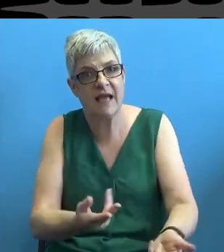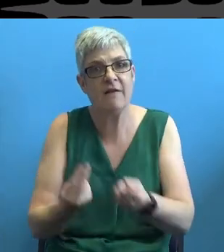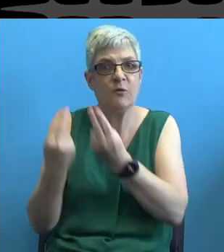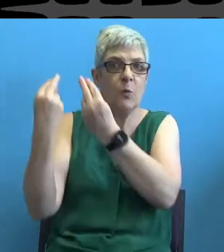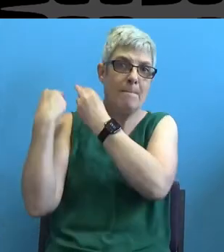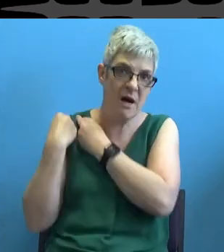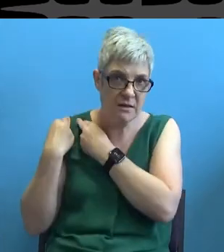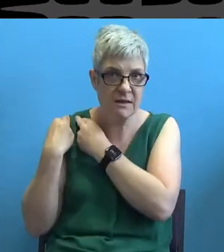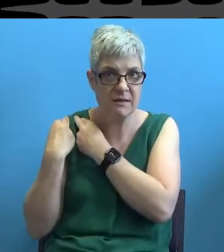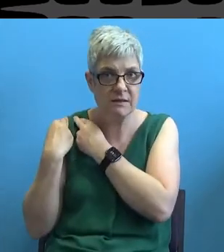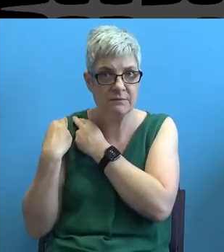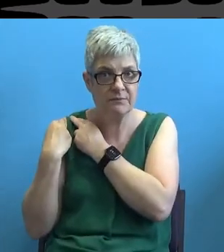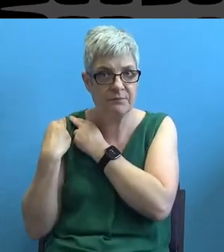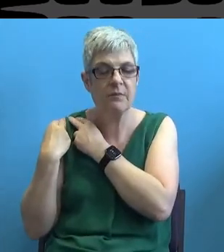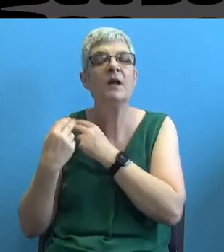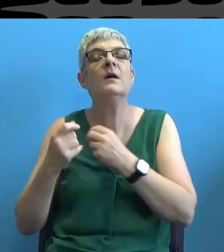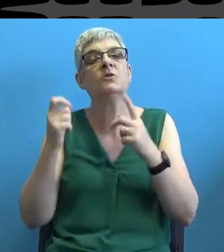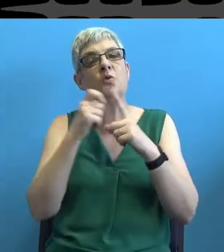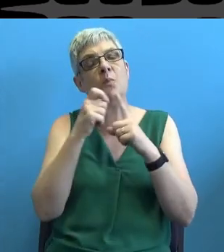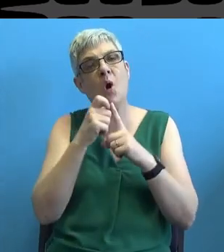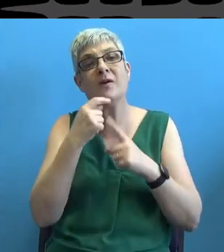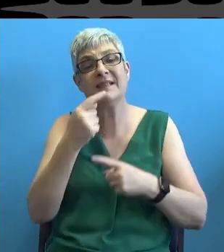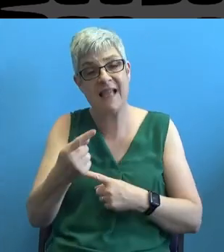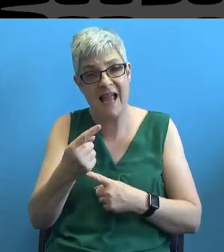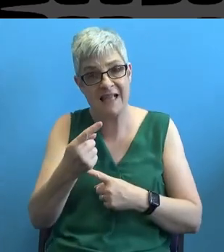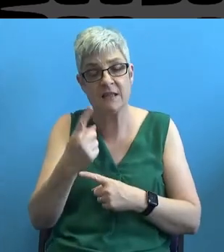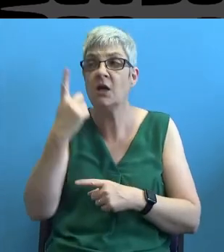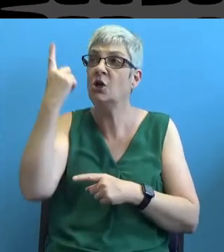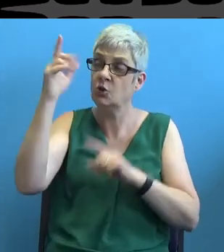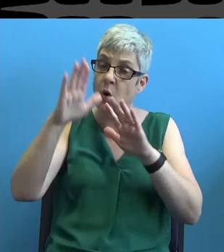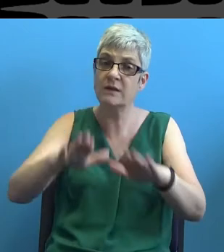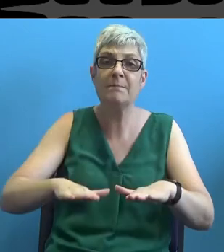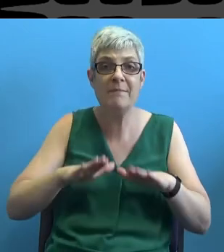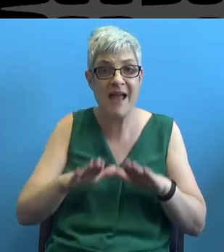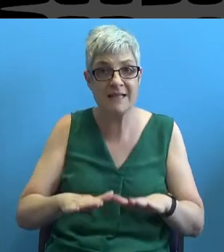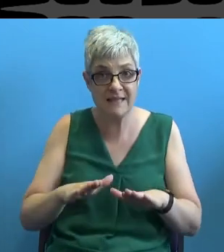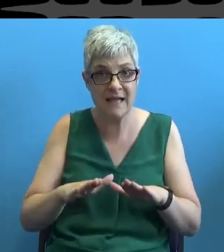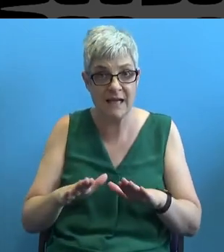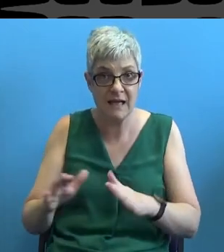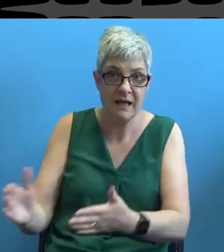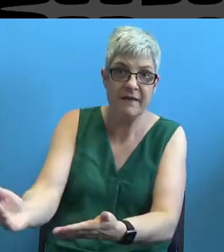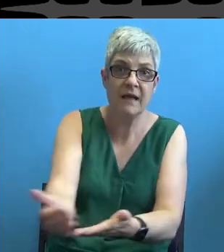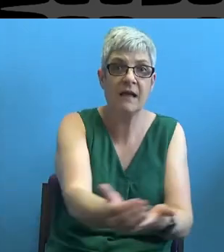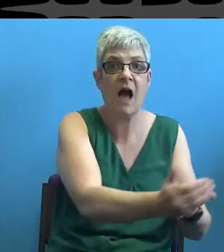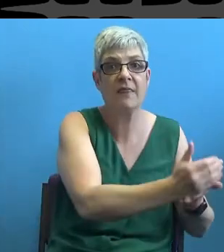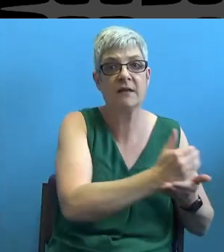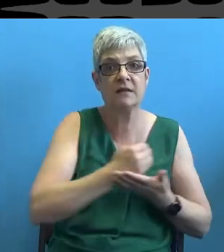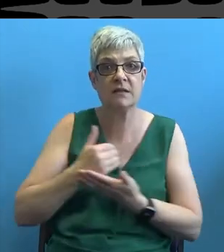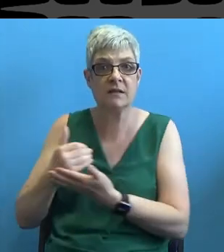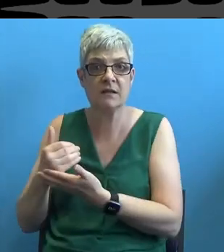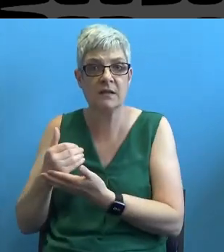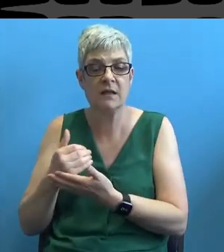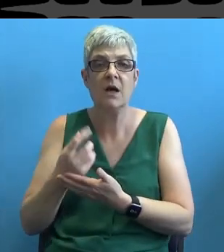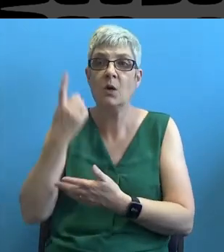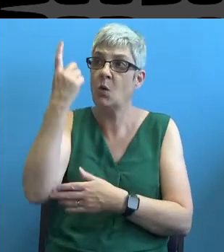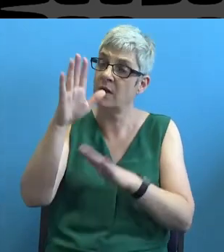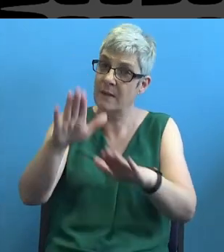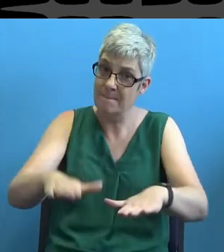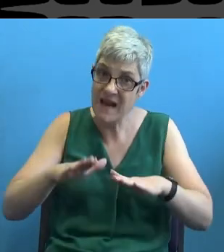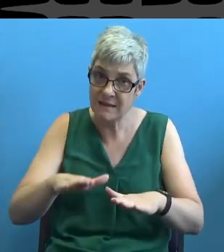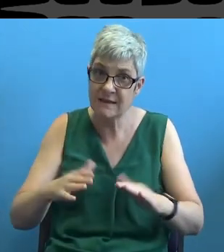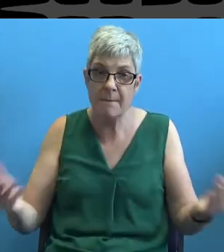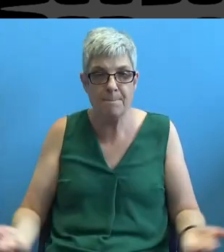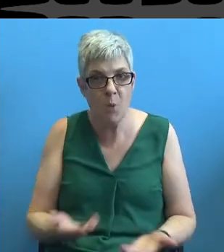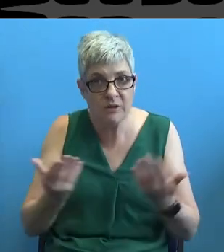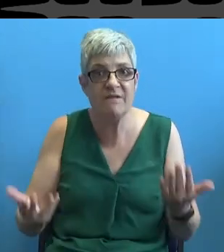So Paul says it's the mercy of God that gathers us, the mercy of God that motivates us. And if